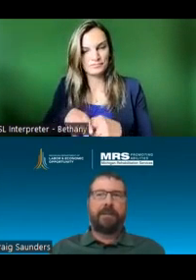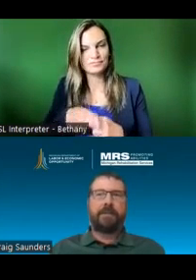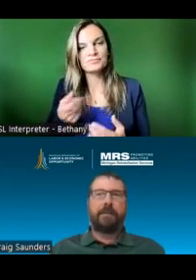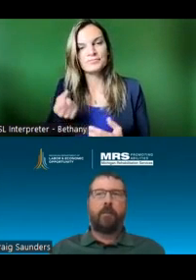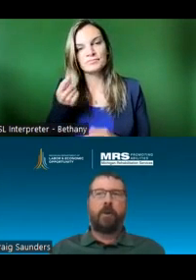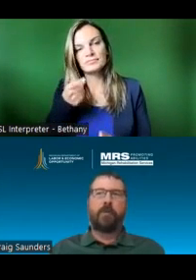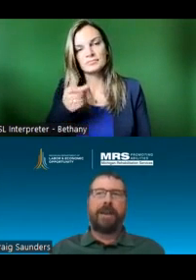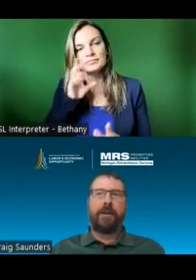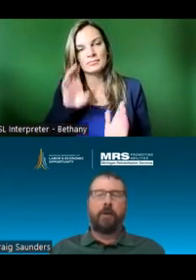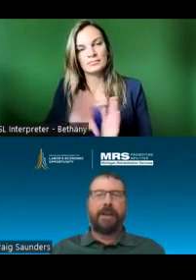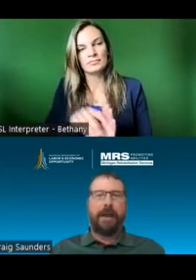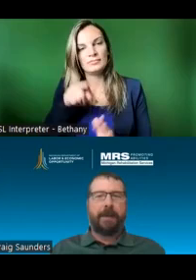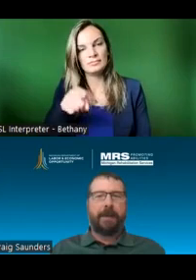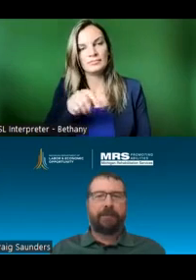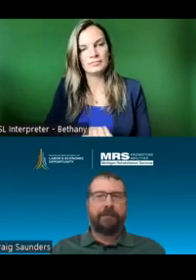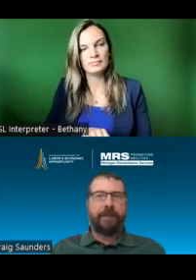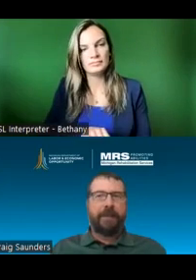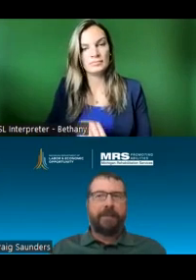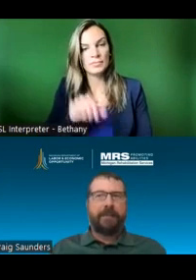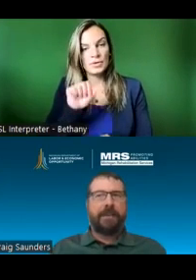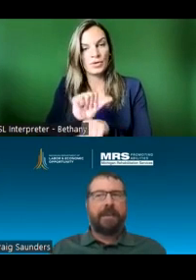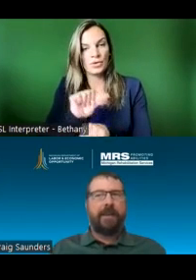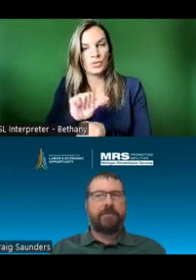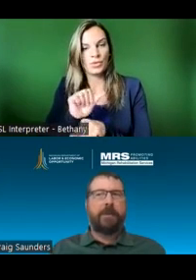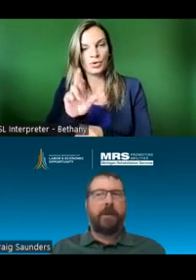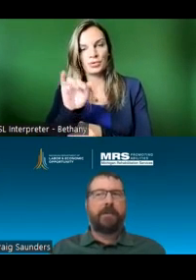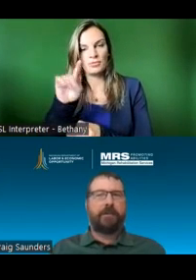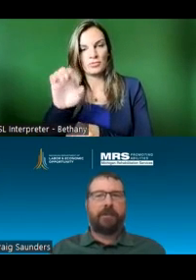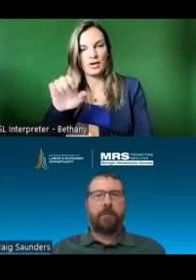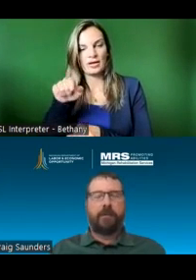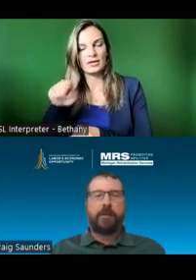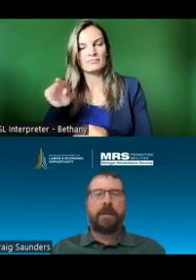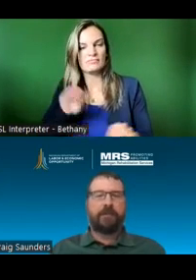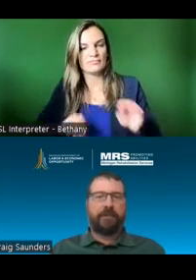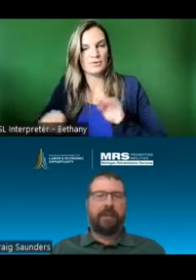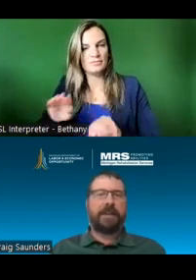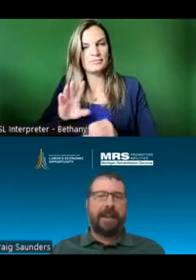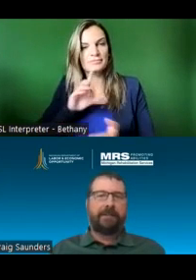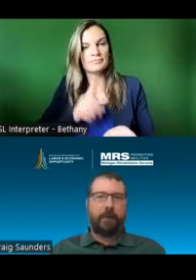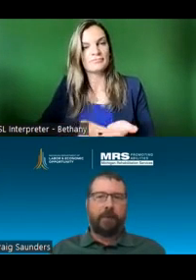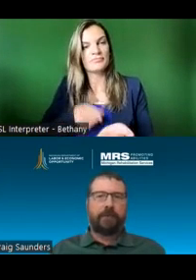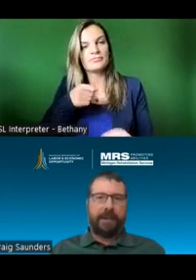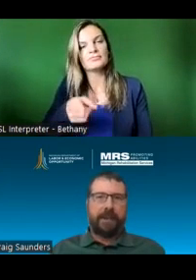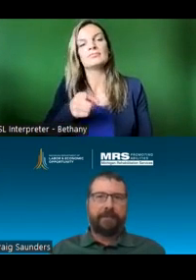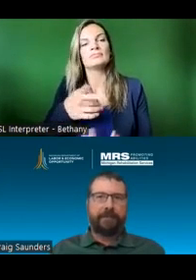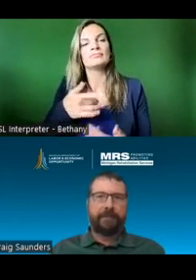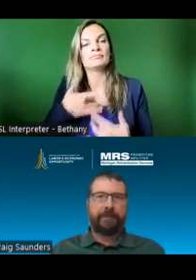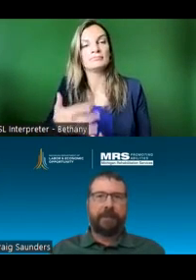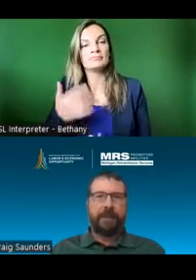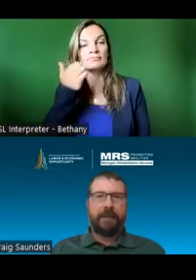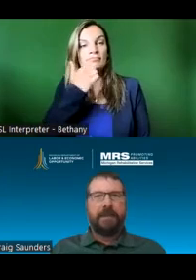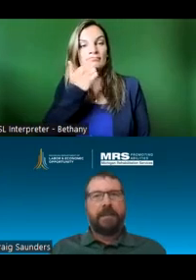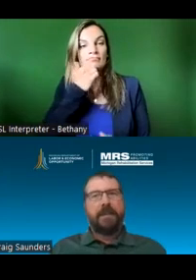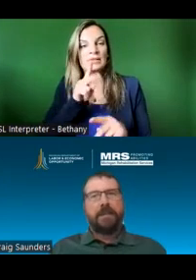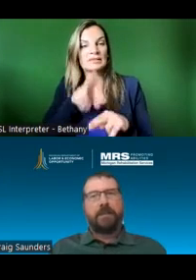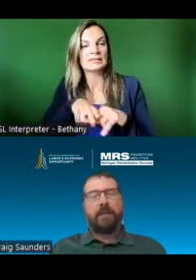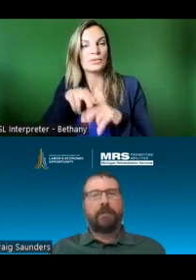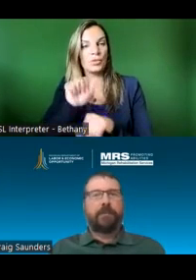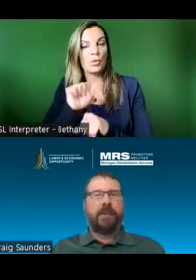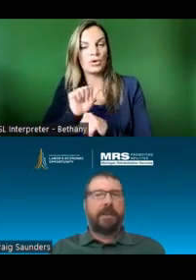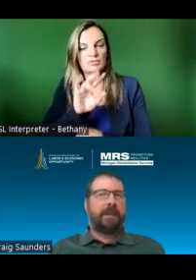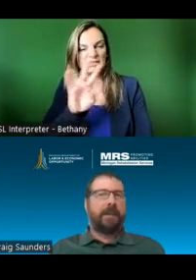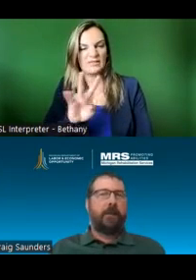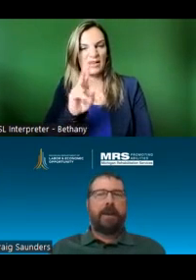graph done by Work-Right Ergonomics, the average American sits at work for about 7.5 hours a day. They're